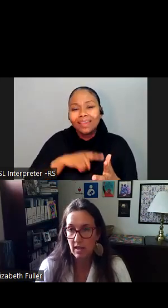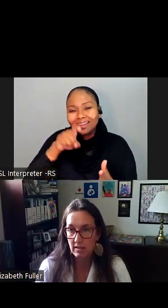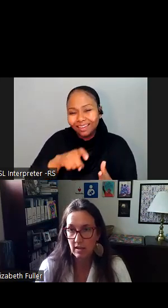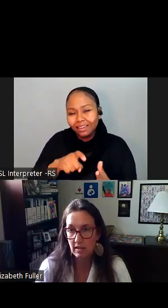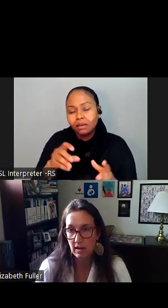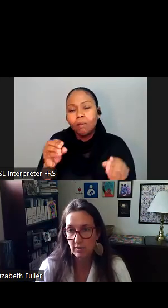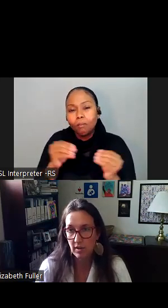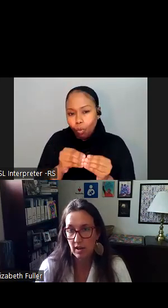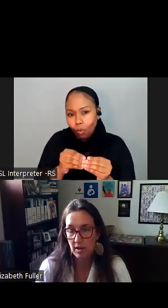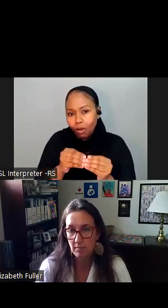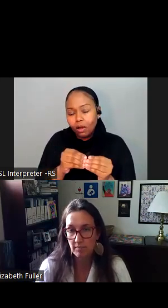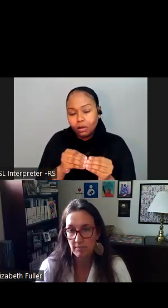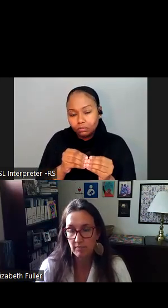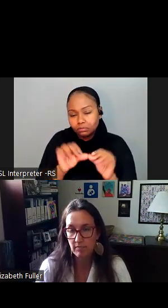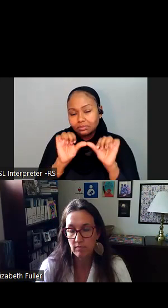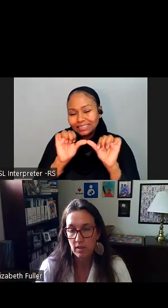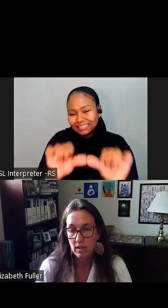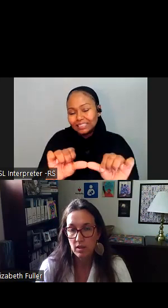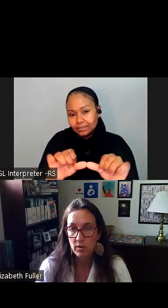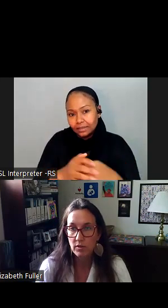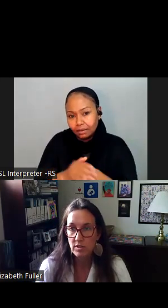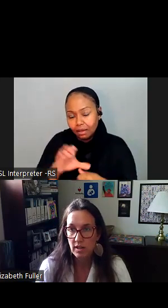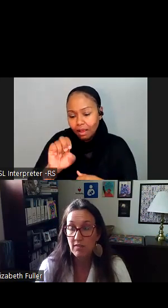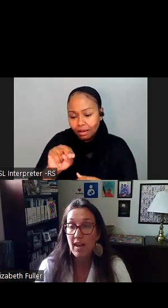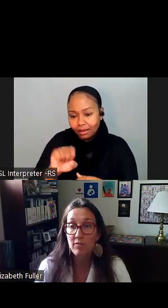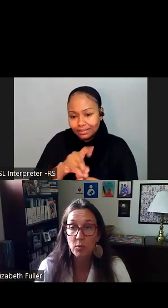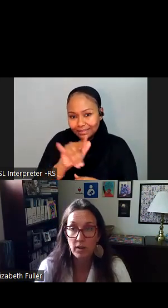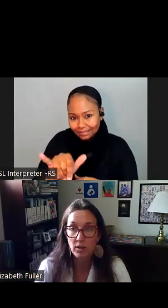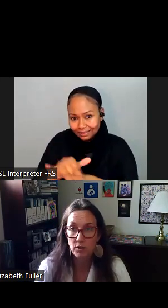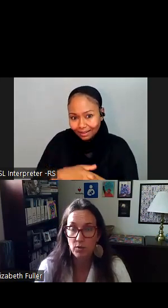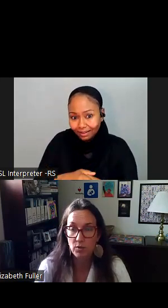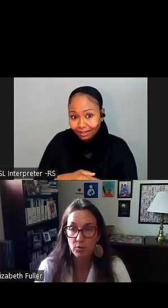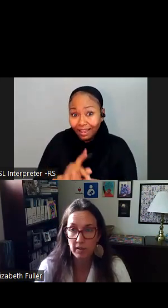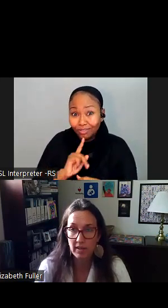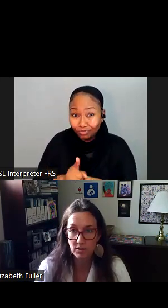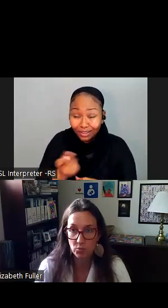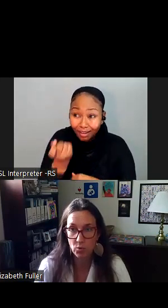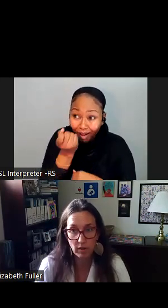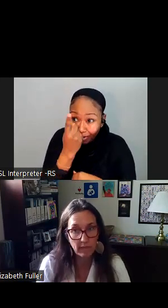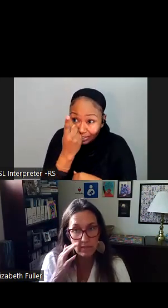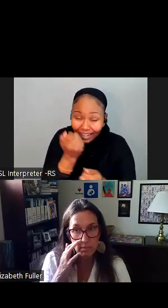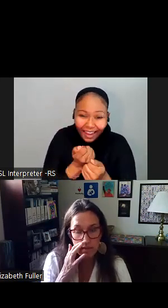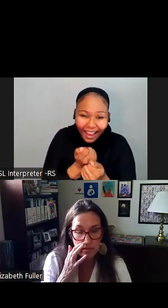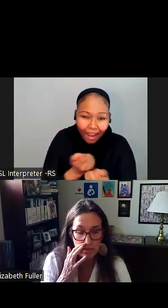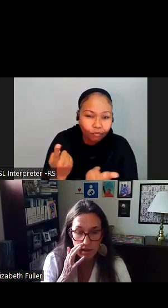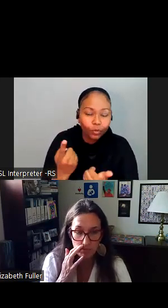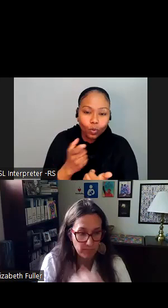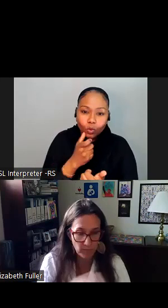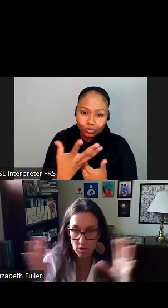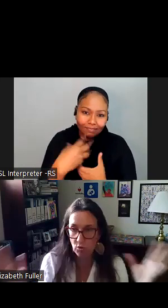consistency and kind of greater understanding of everyone who plays a role in this